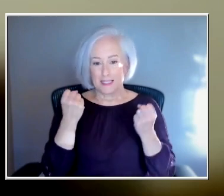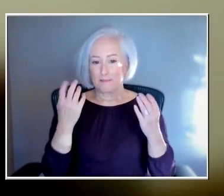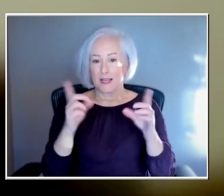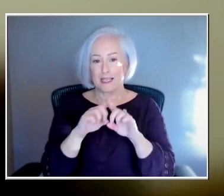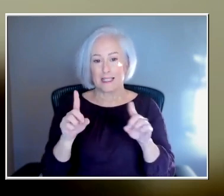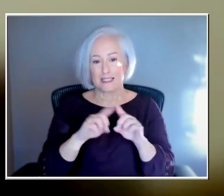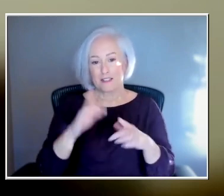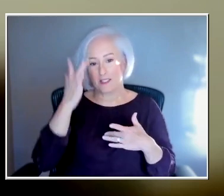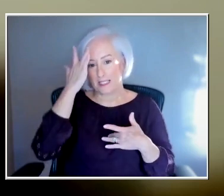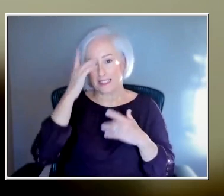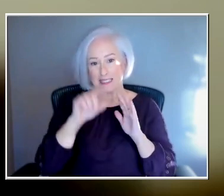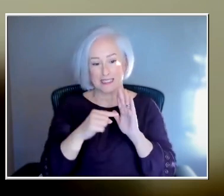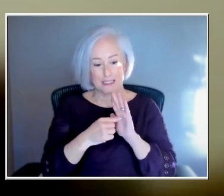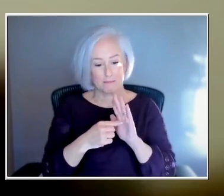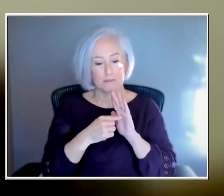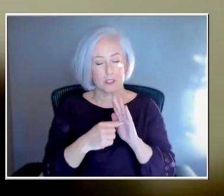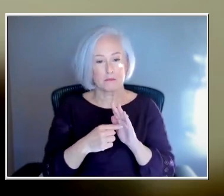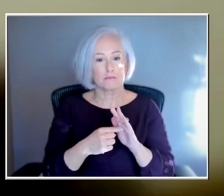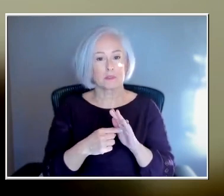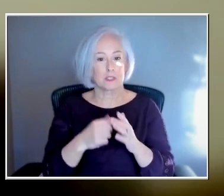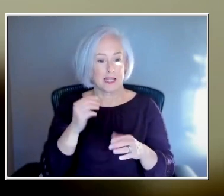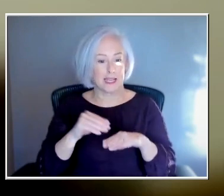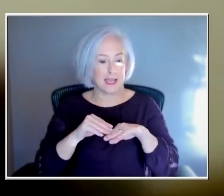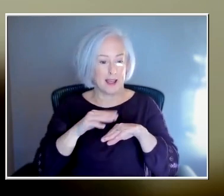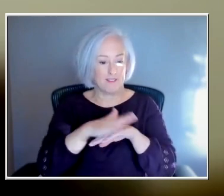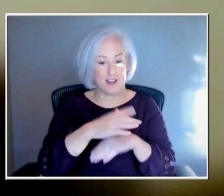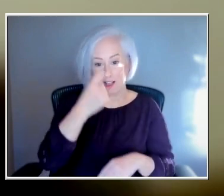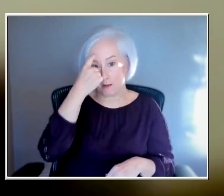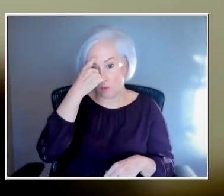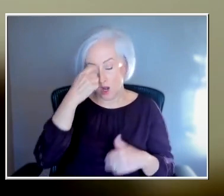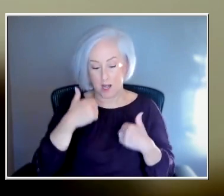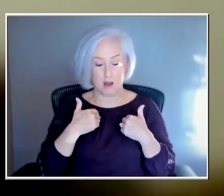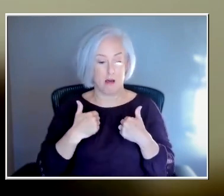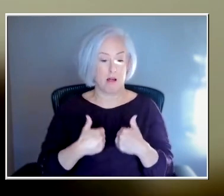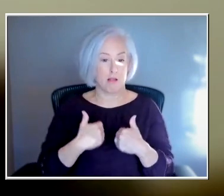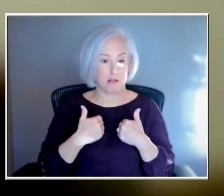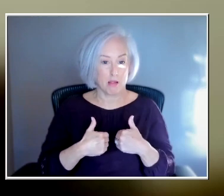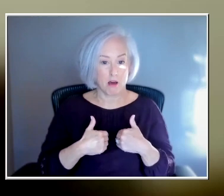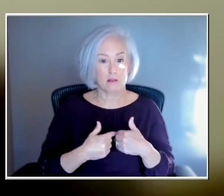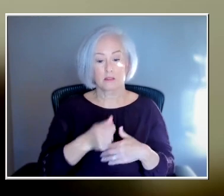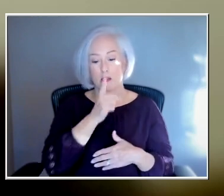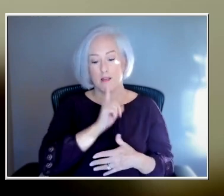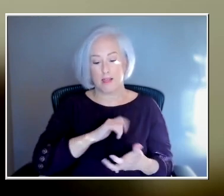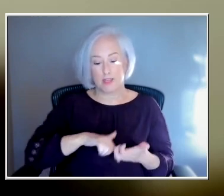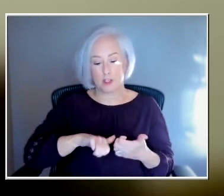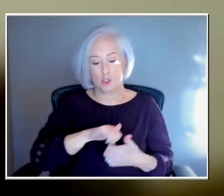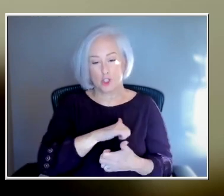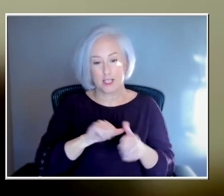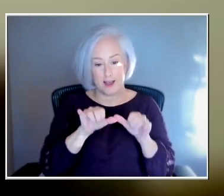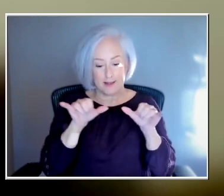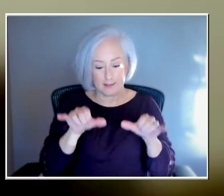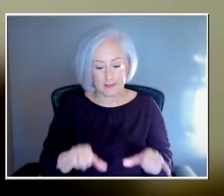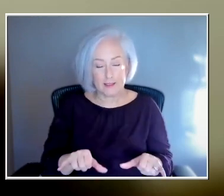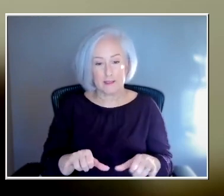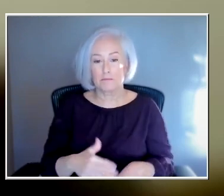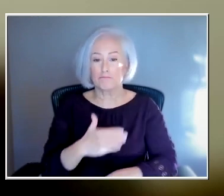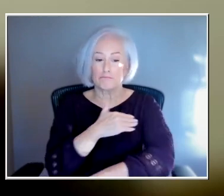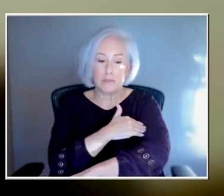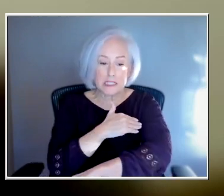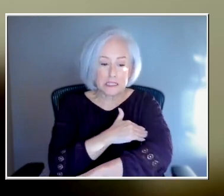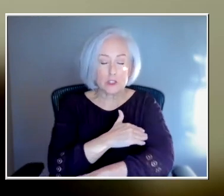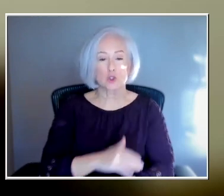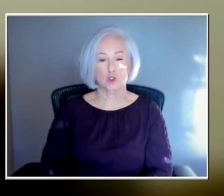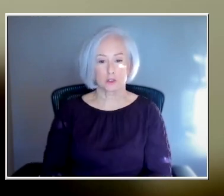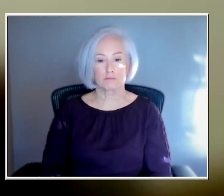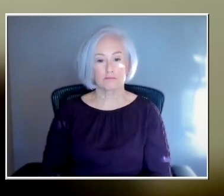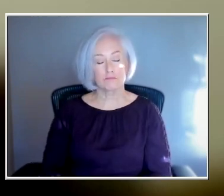organs in our body. So the brain, the lungs, even the GI system, the muscles. What we know is that it is a